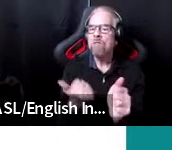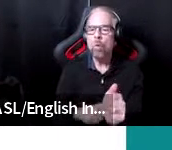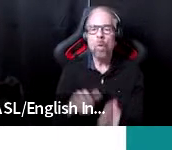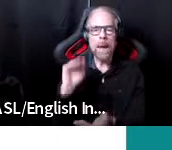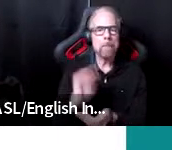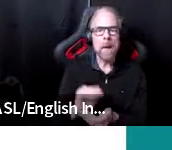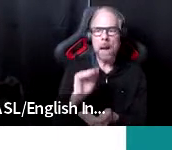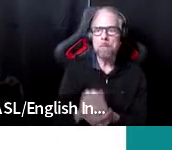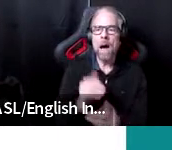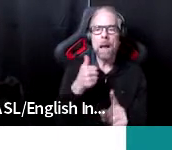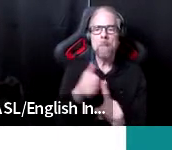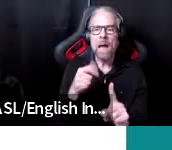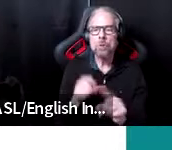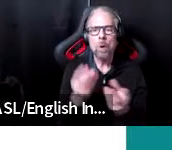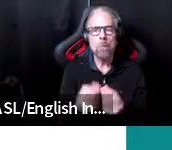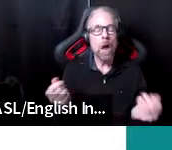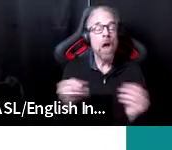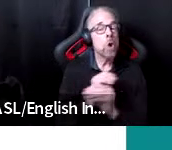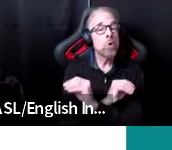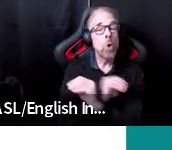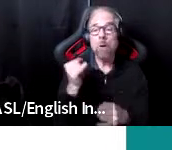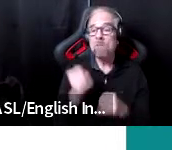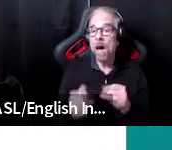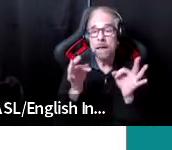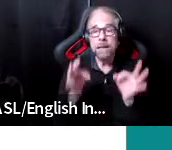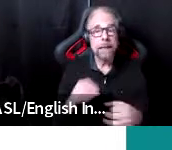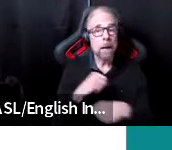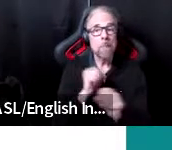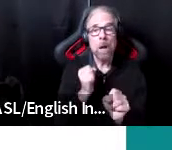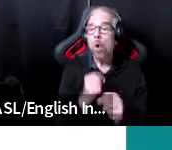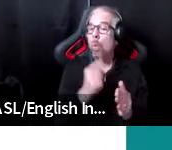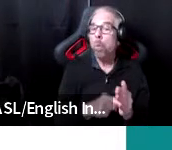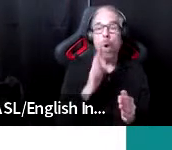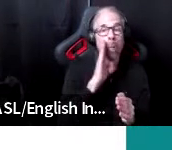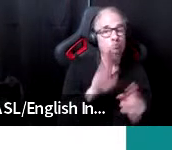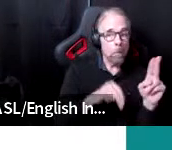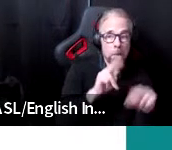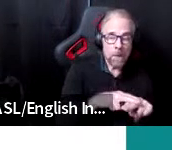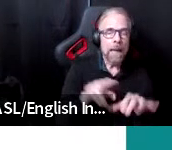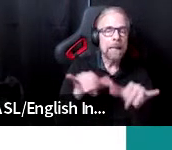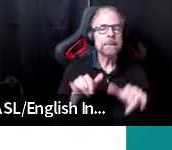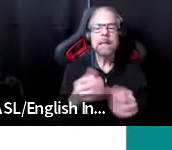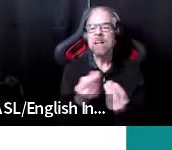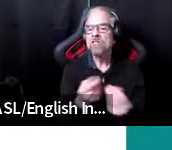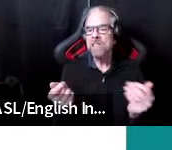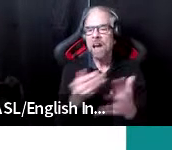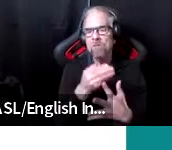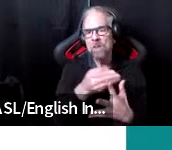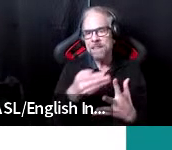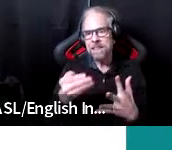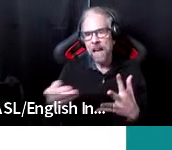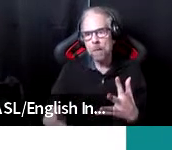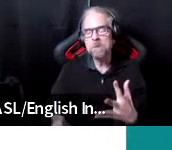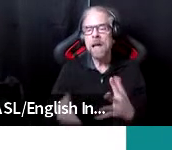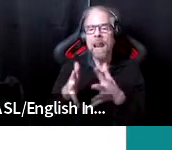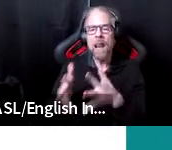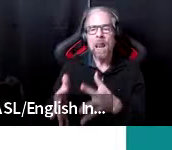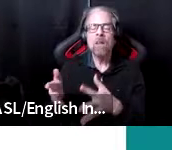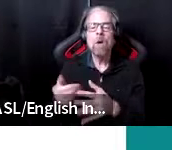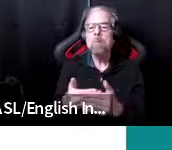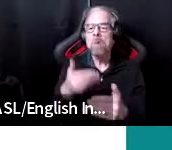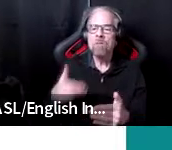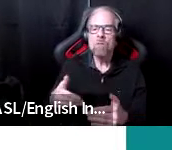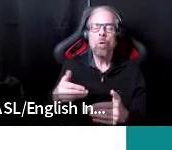property. No final decisions have been made about what will be built, and there are still several steps remaining before discussions about specific